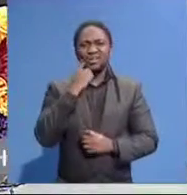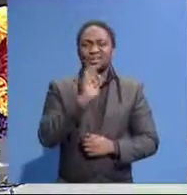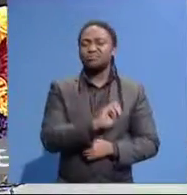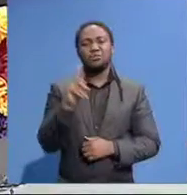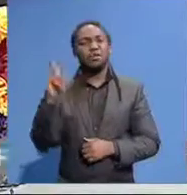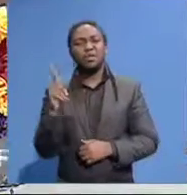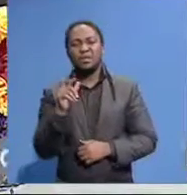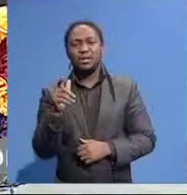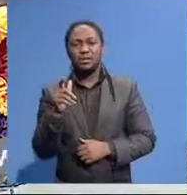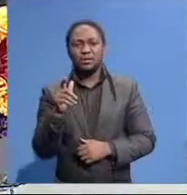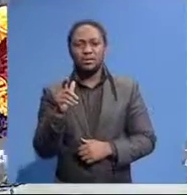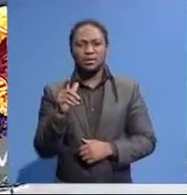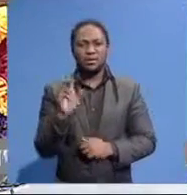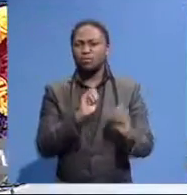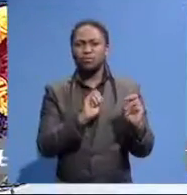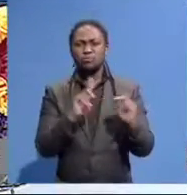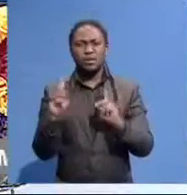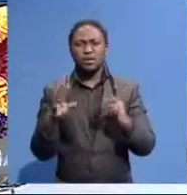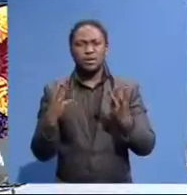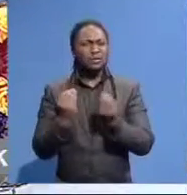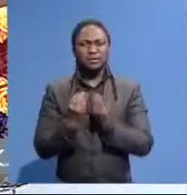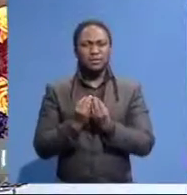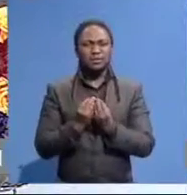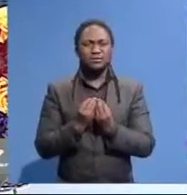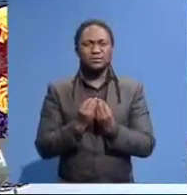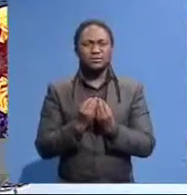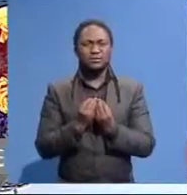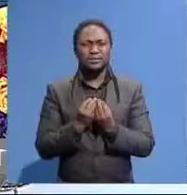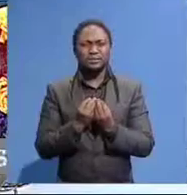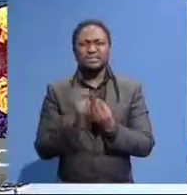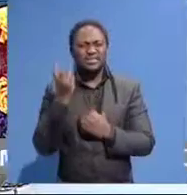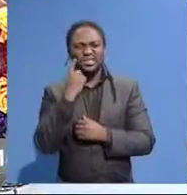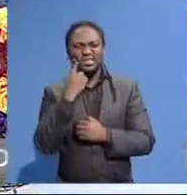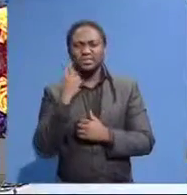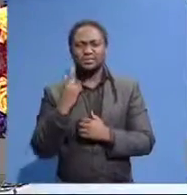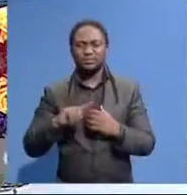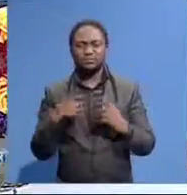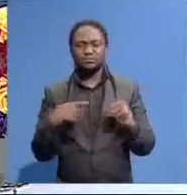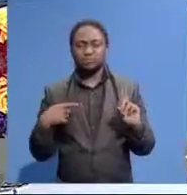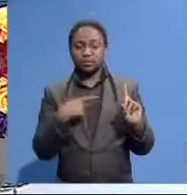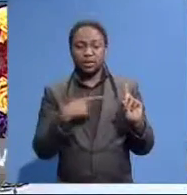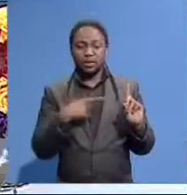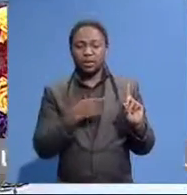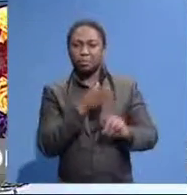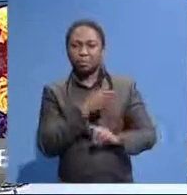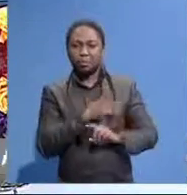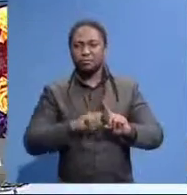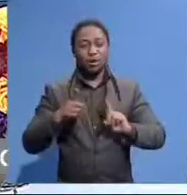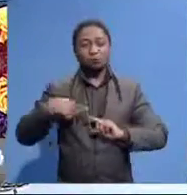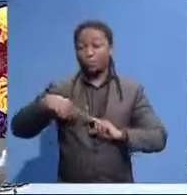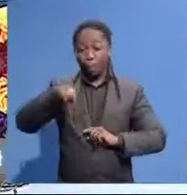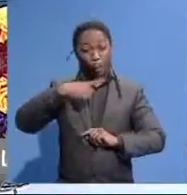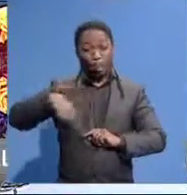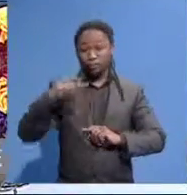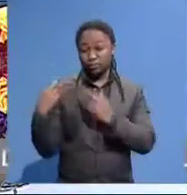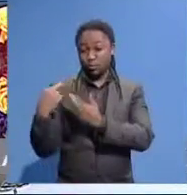it and you know something will run smoothly. But now that Tracy is not there, we have to be the responsible one. So each and every South